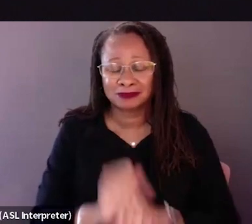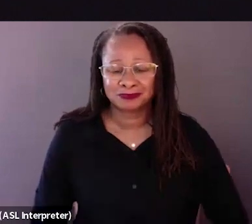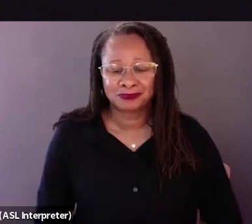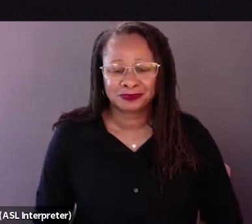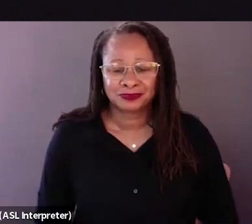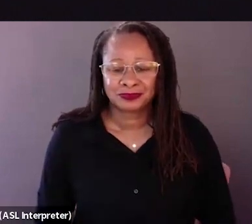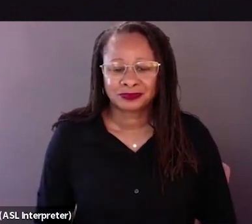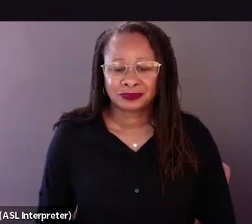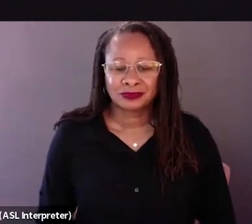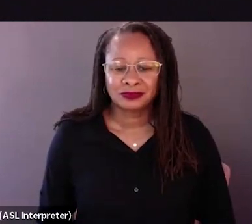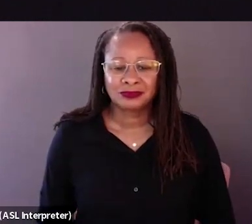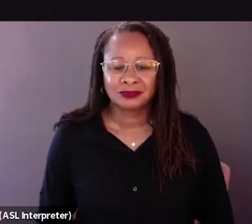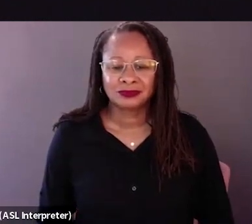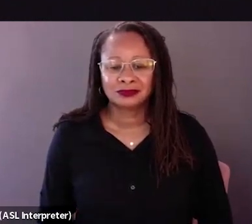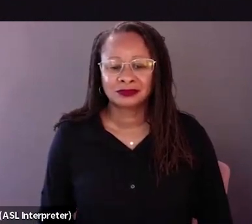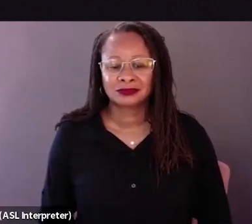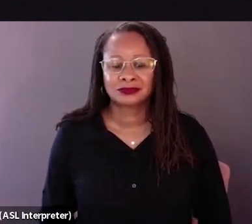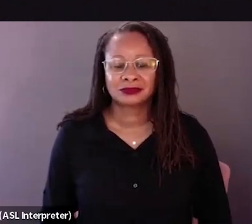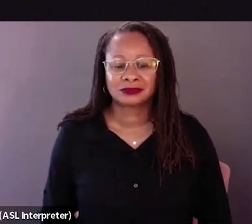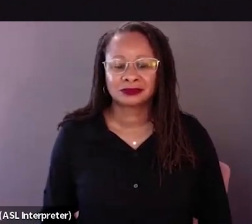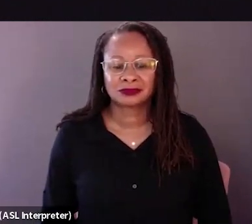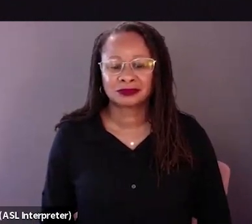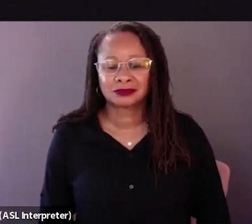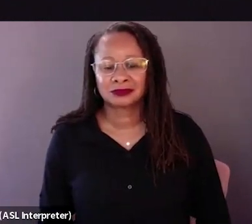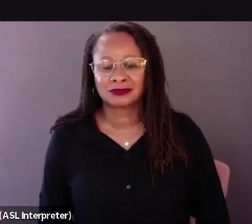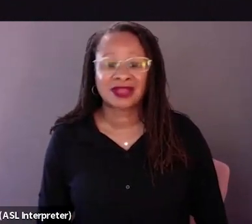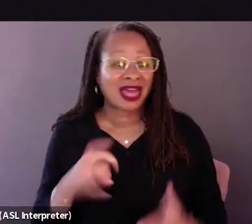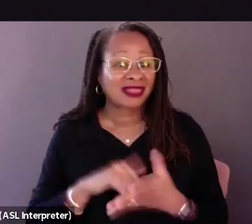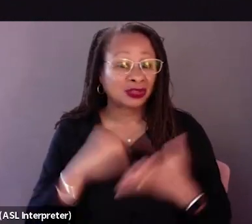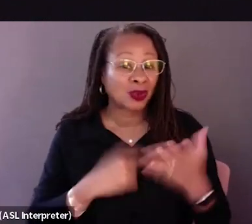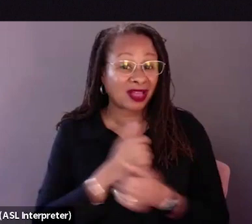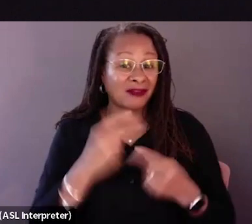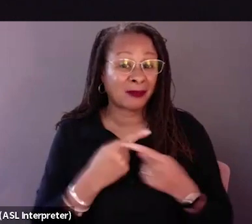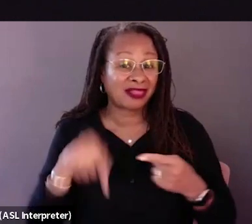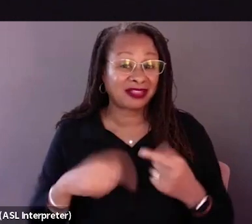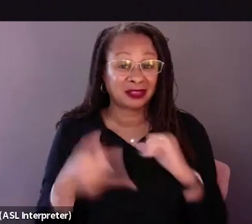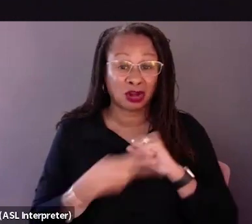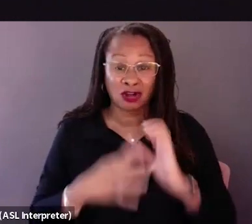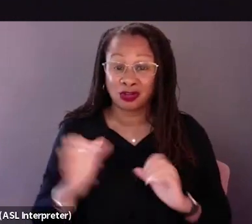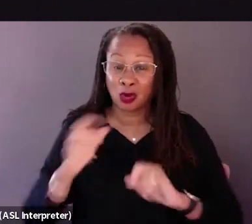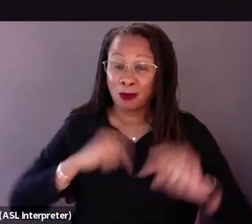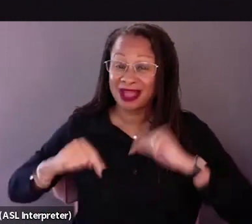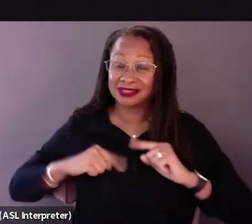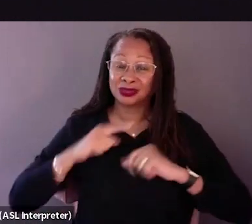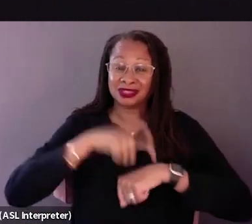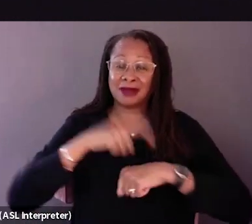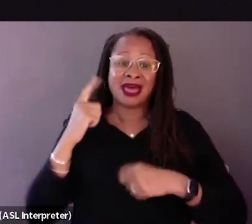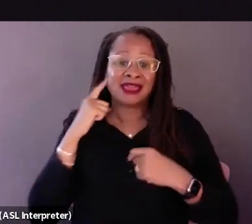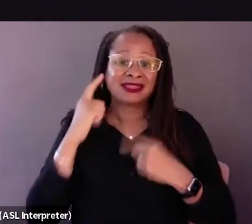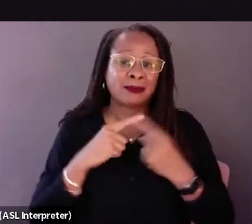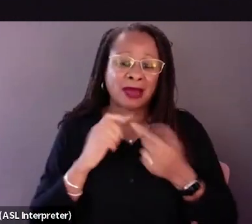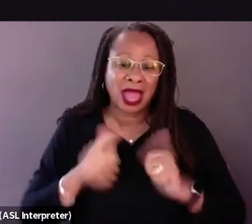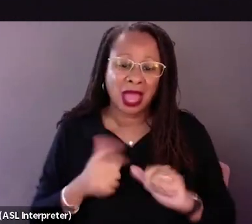But you know, just like that's what I love about like this archival, is you can go back to that time and think about how